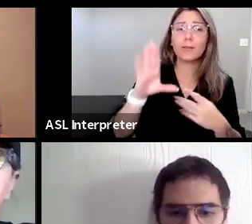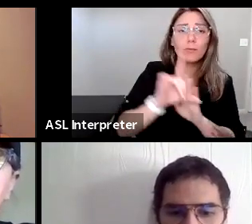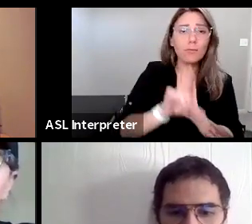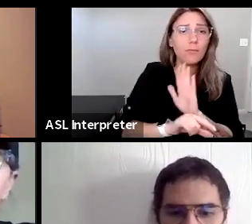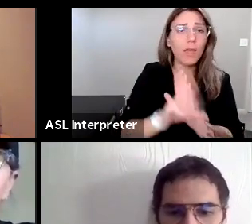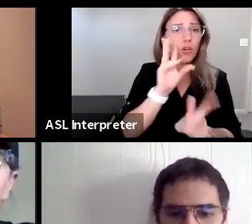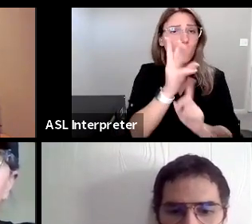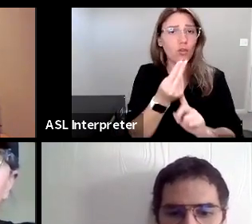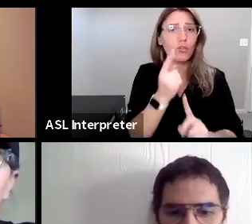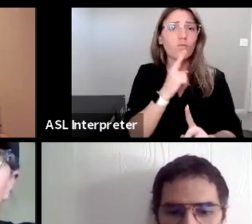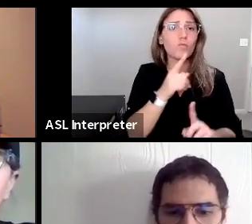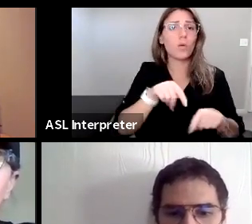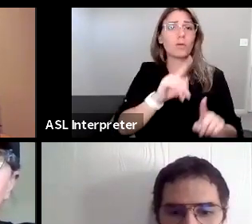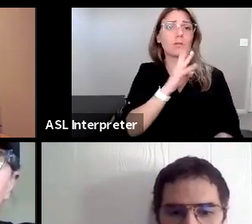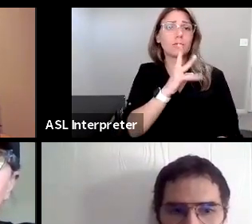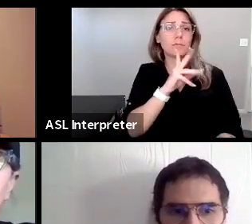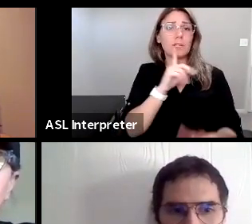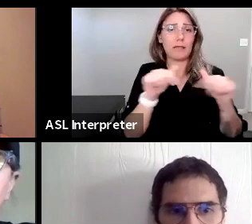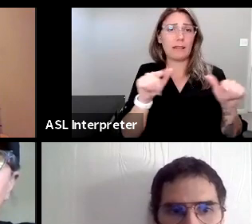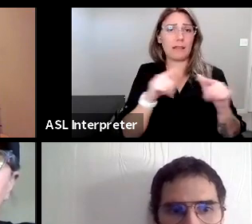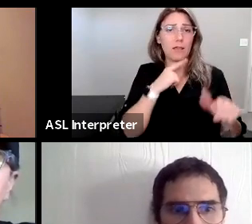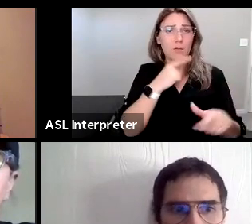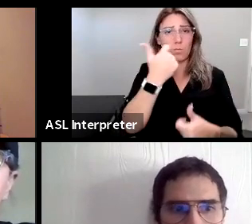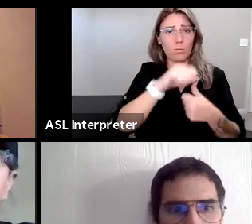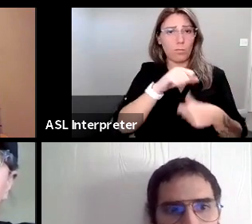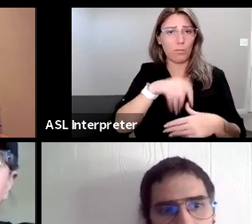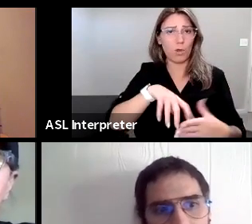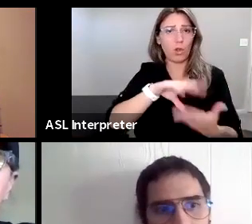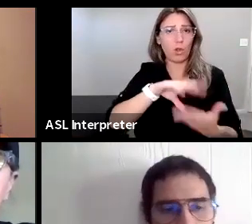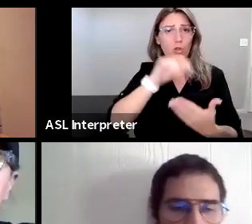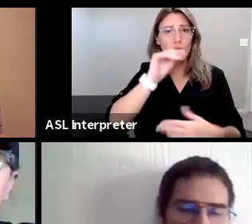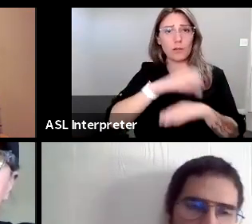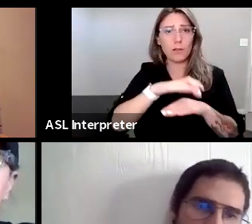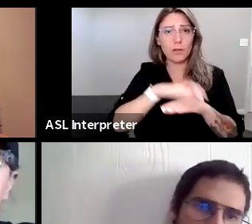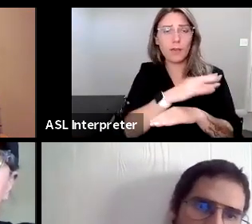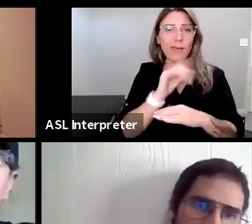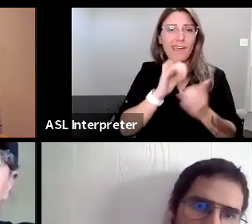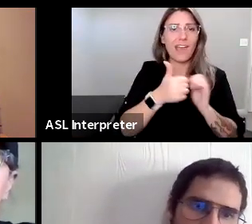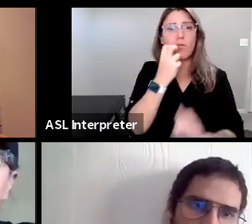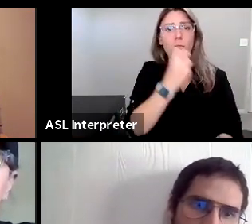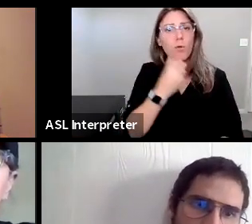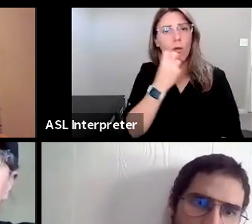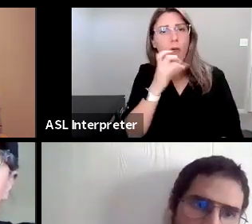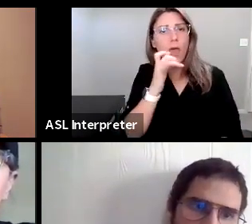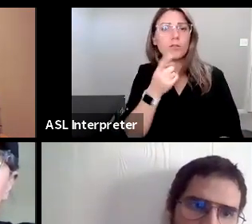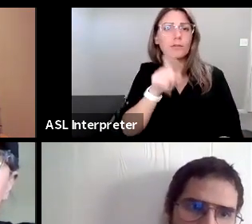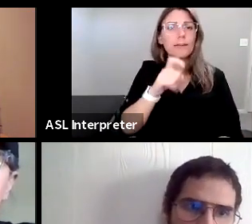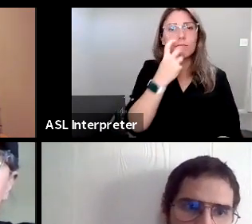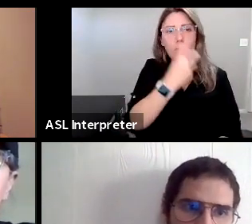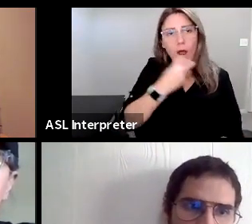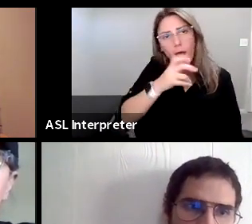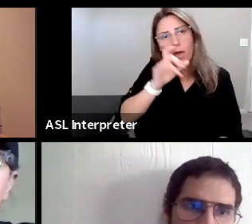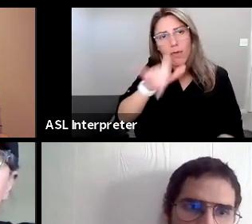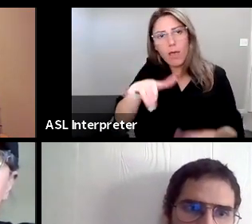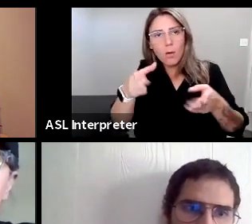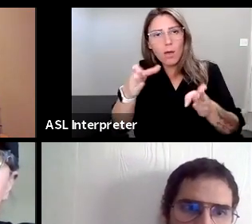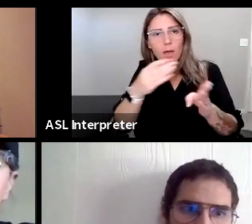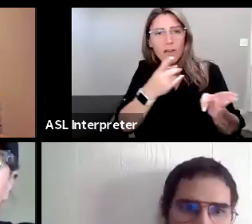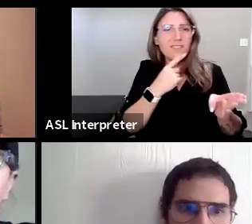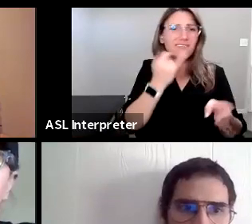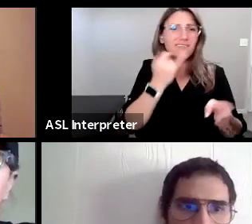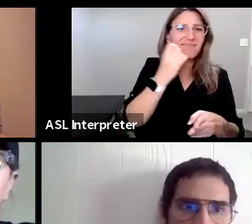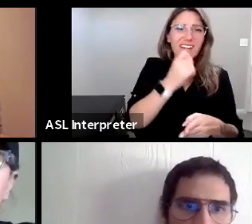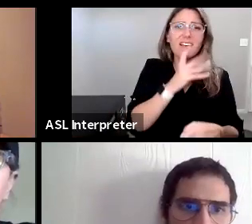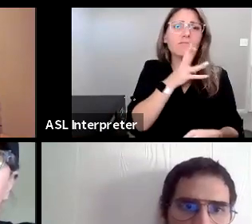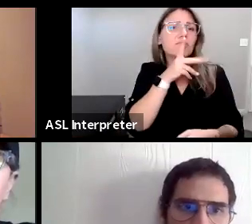as you speak a language, I remember learning English and how you have, well, this is the way you pronounce something. You have to pronounce it this way, because if you pronounce it differently, you're not speaking